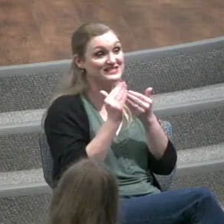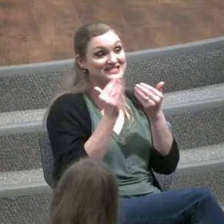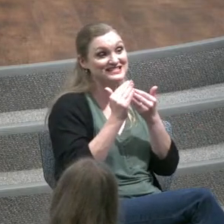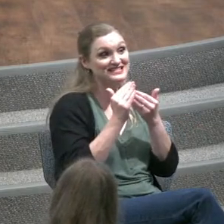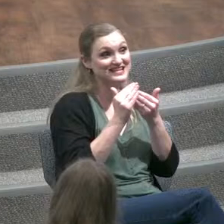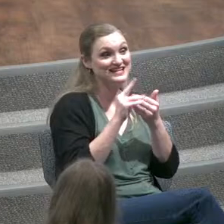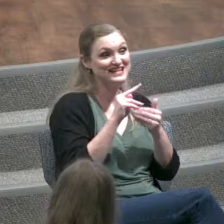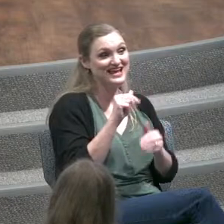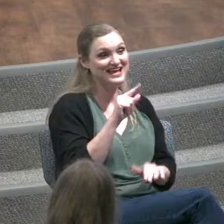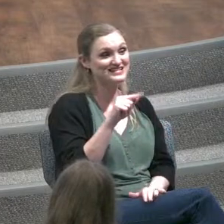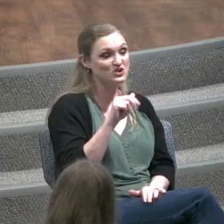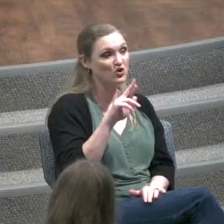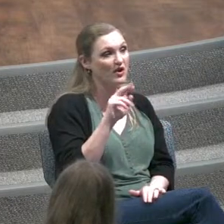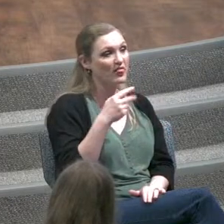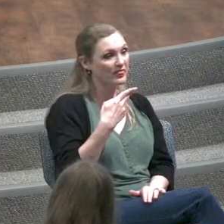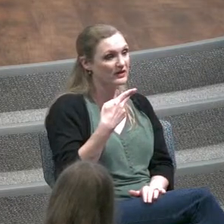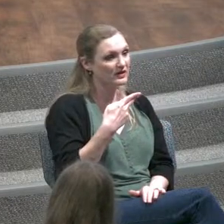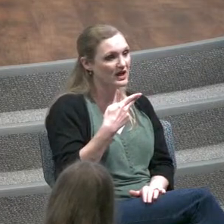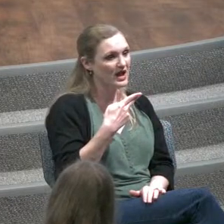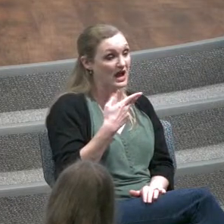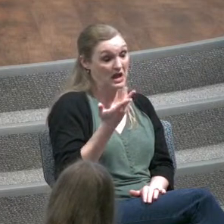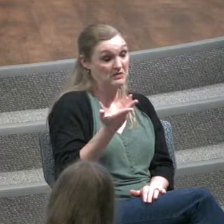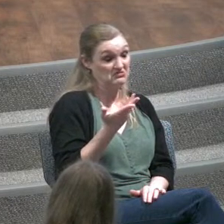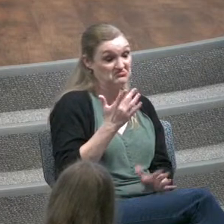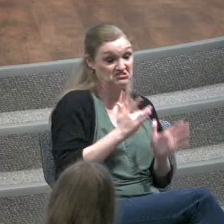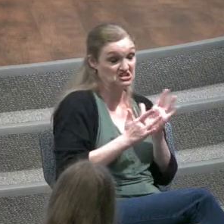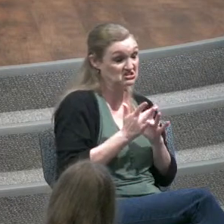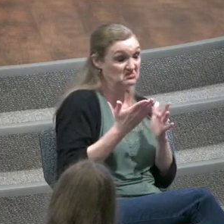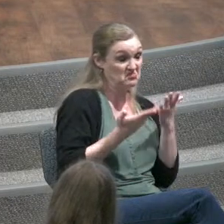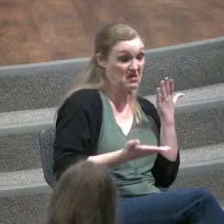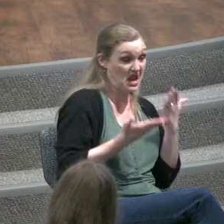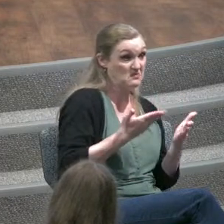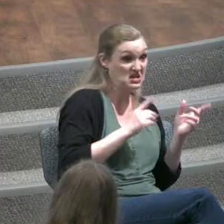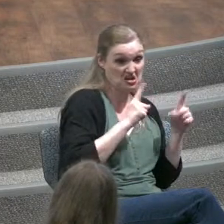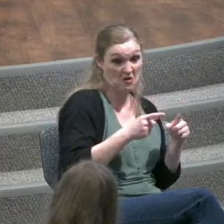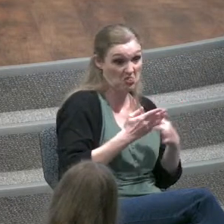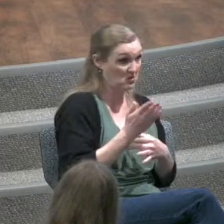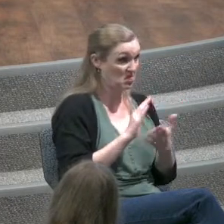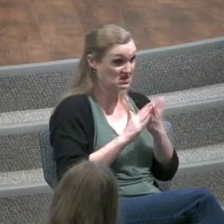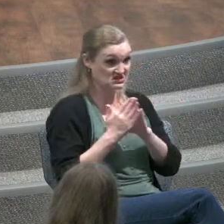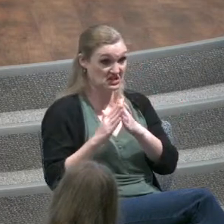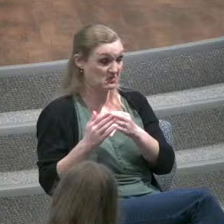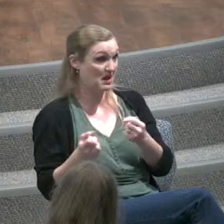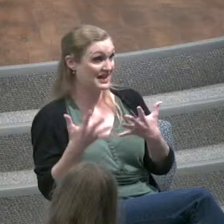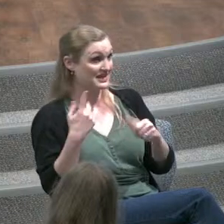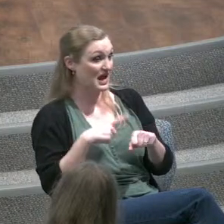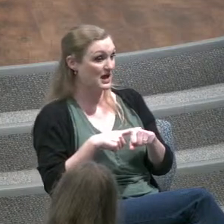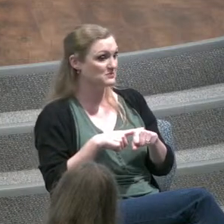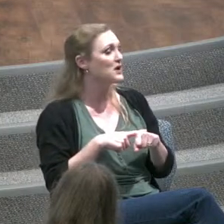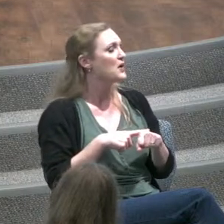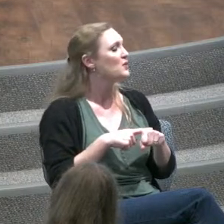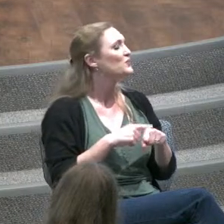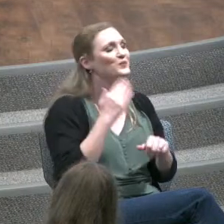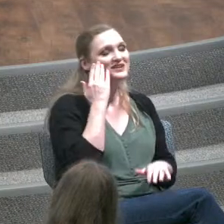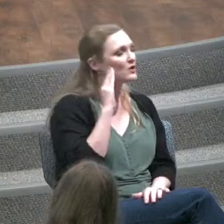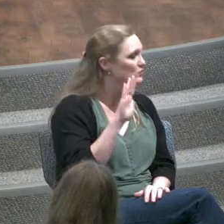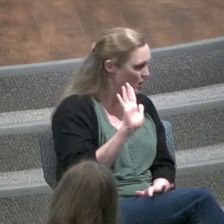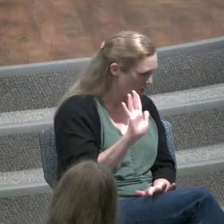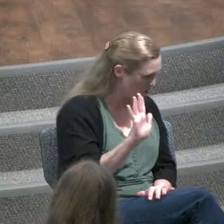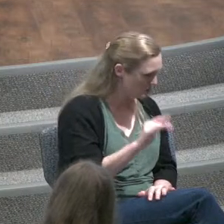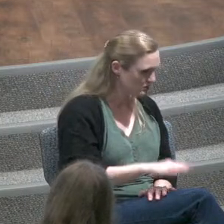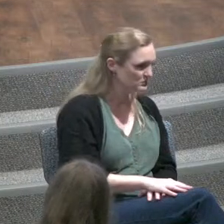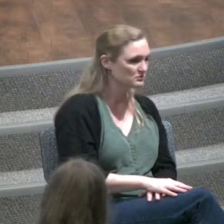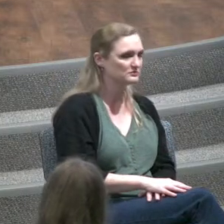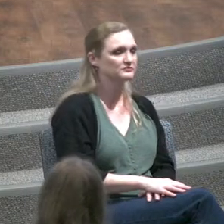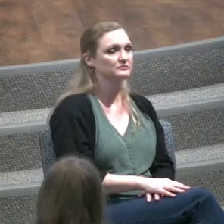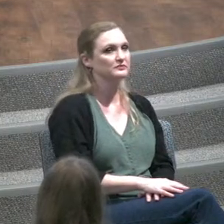to Nazareth, which was the hometown of Jesus, I mean, who knows? Jesus may have gone through this city many times. But again, it's not mentioned in Scripture.